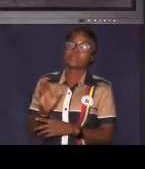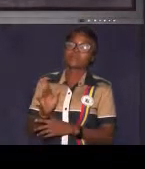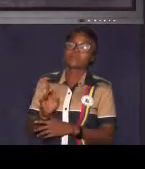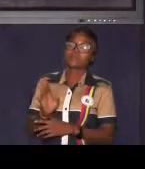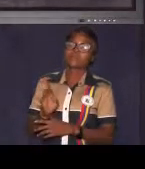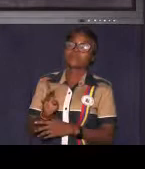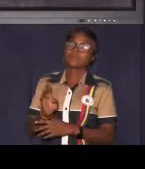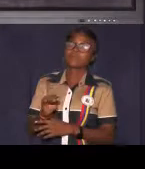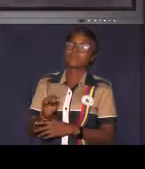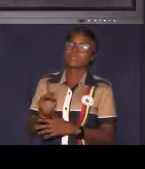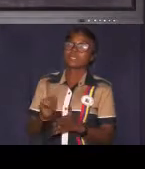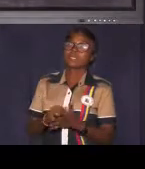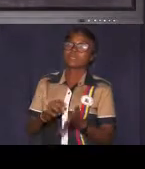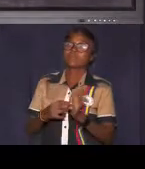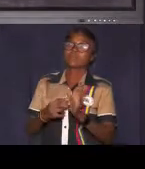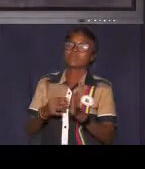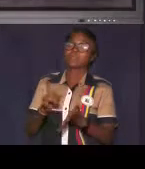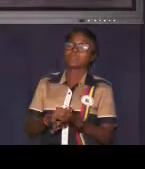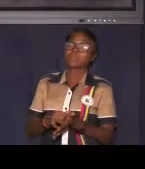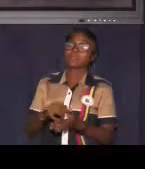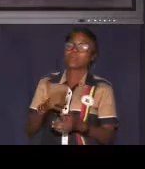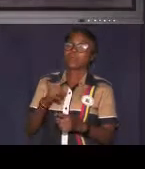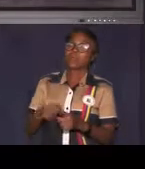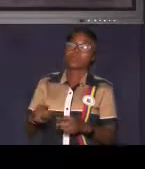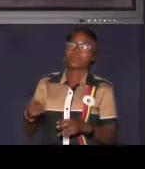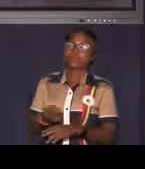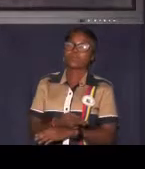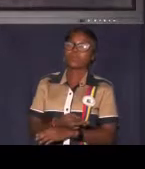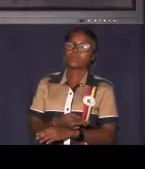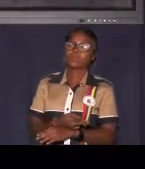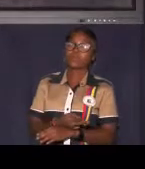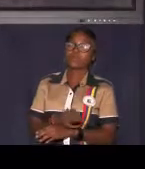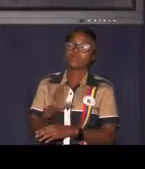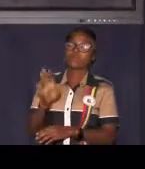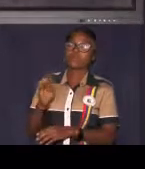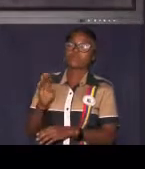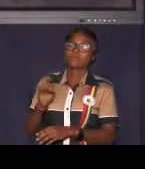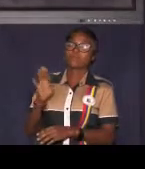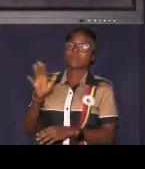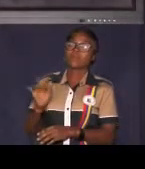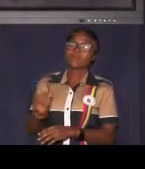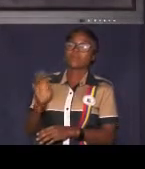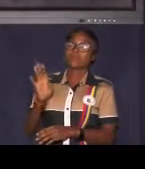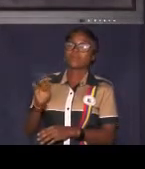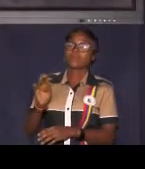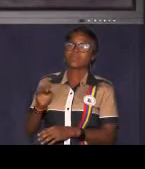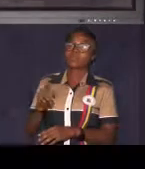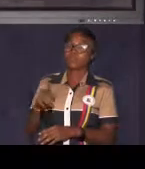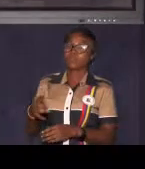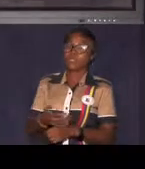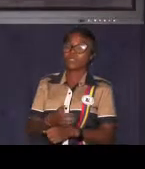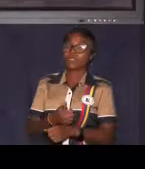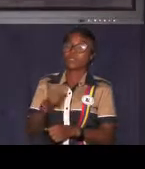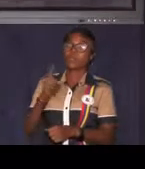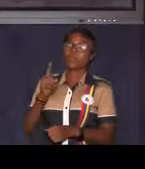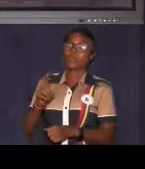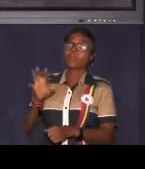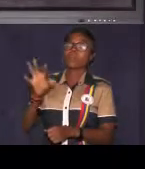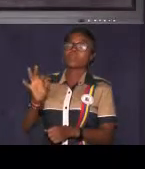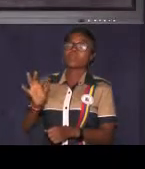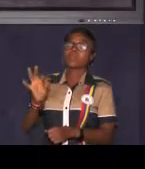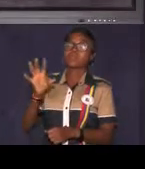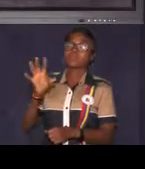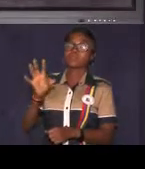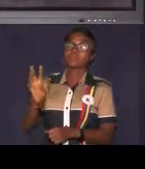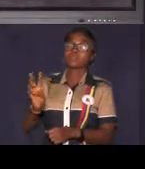And 2 times 7 is 14. And so that means that when you multiply 14 by 14, you will get 196.